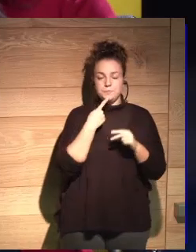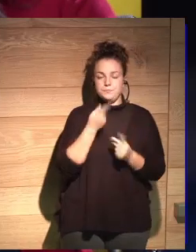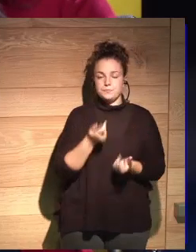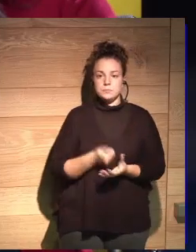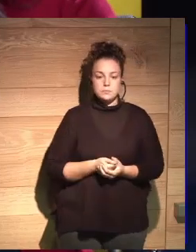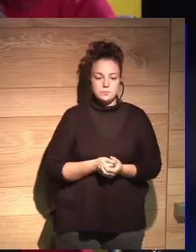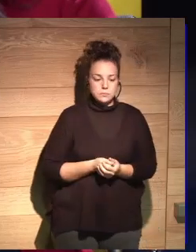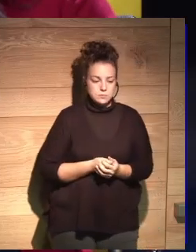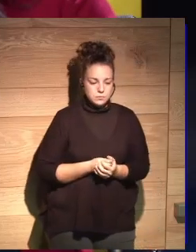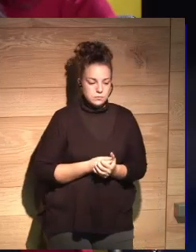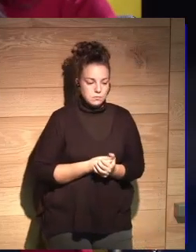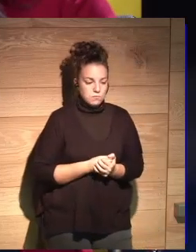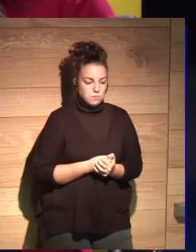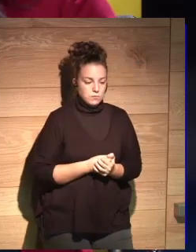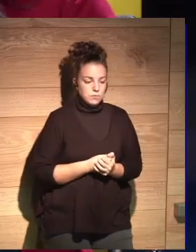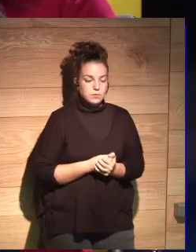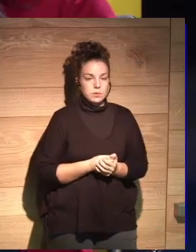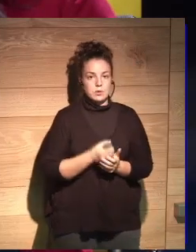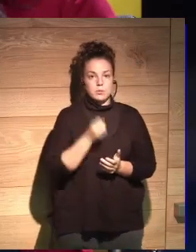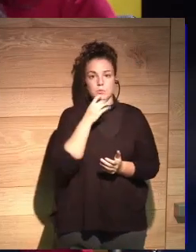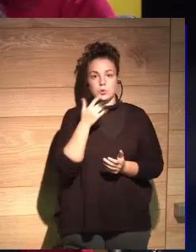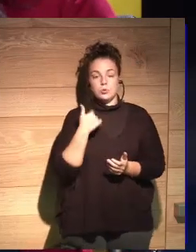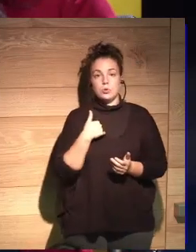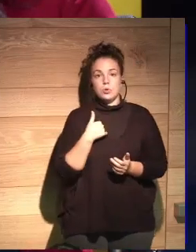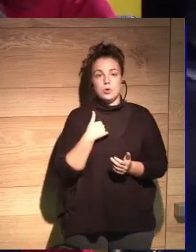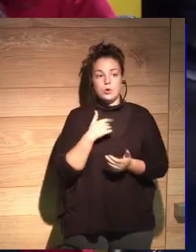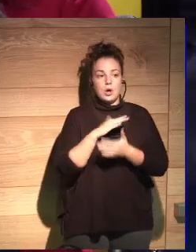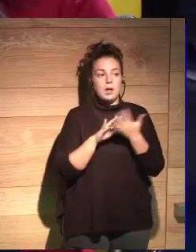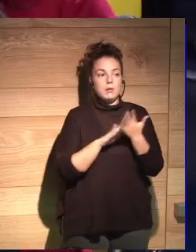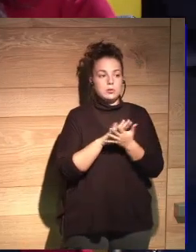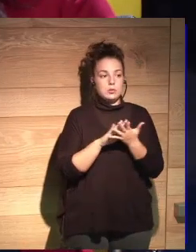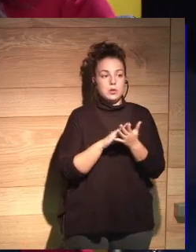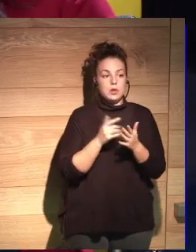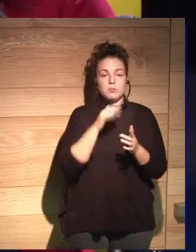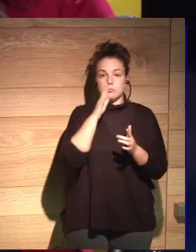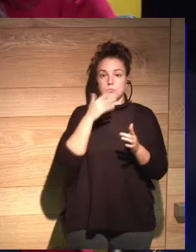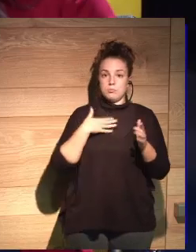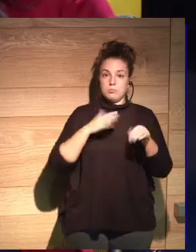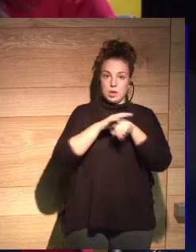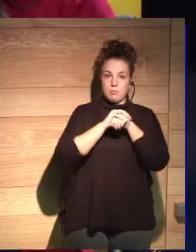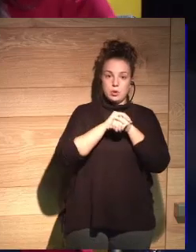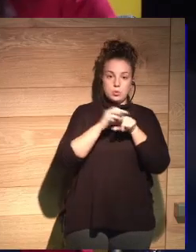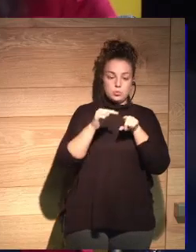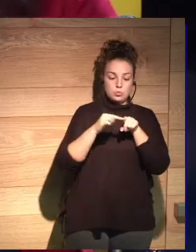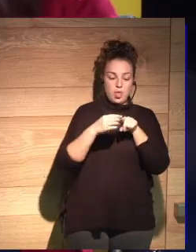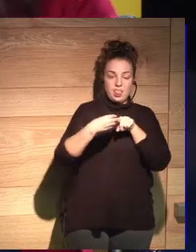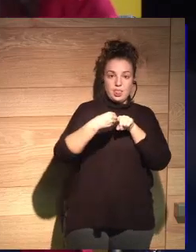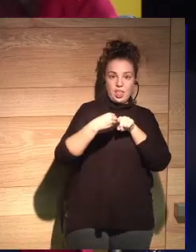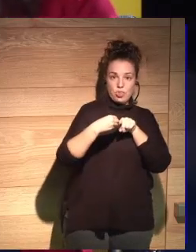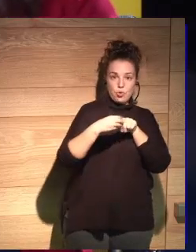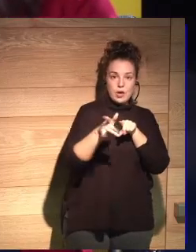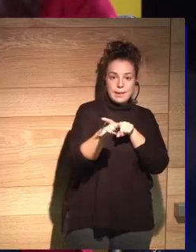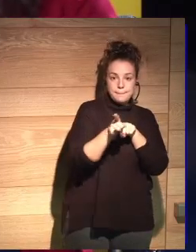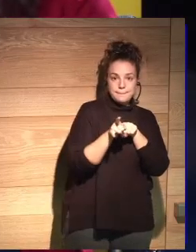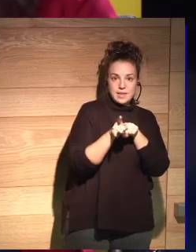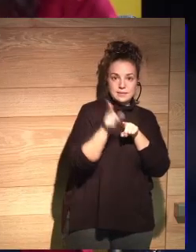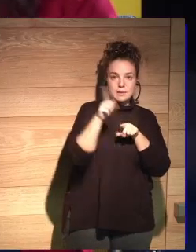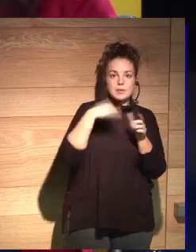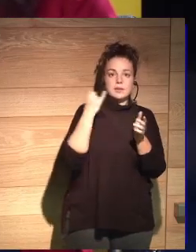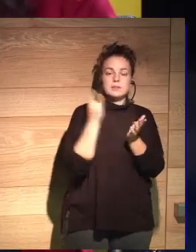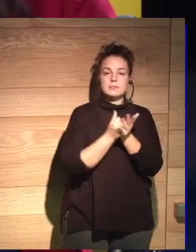I already mentioned my friend Todd with the magnet, and another beautiful experiment was done on some colorblind